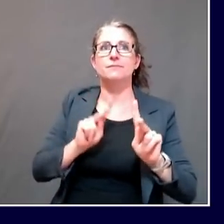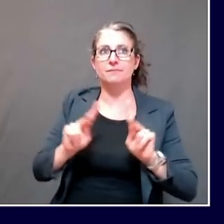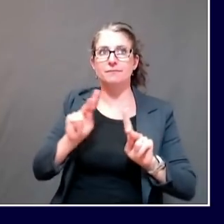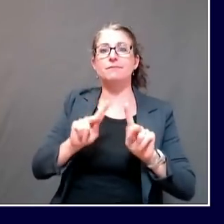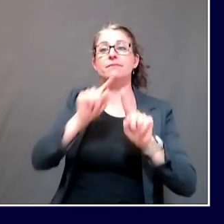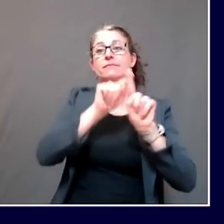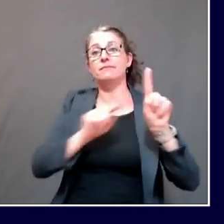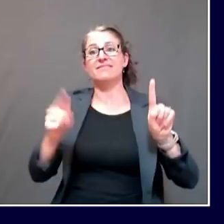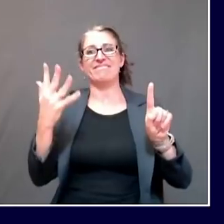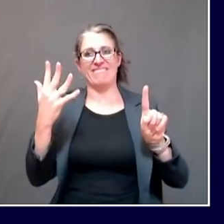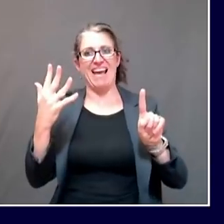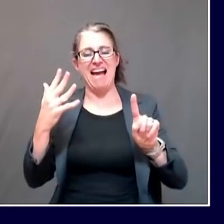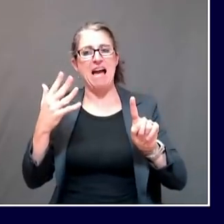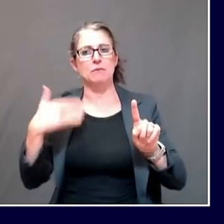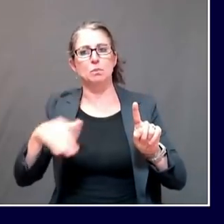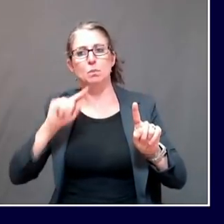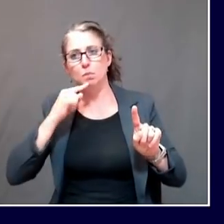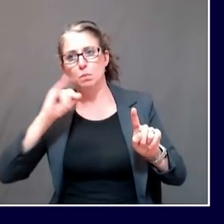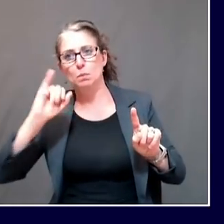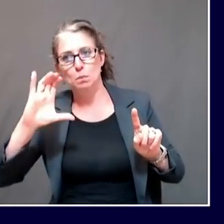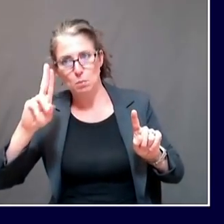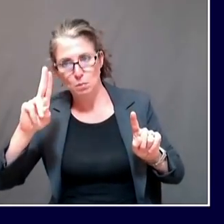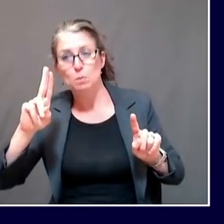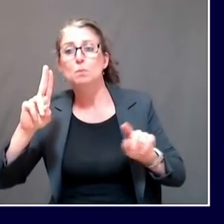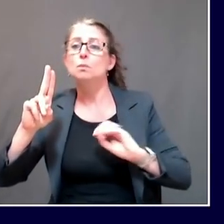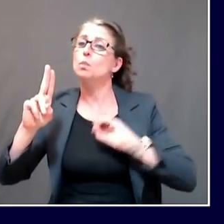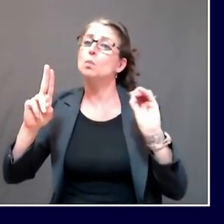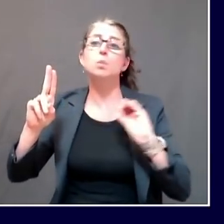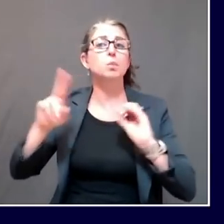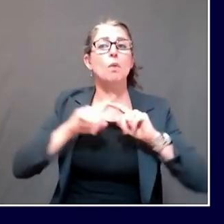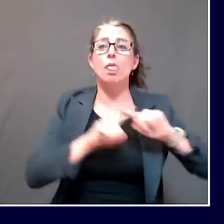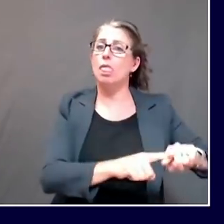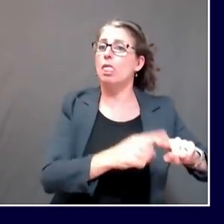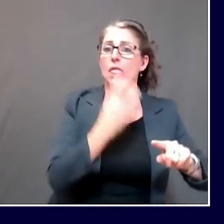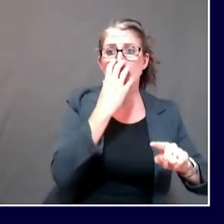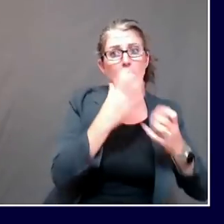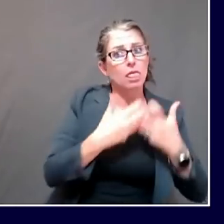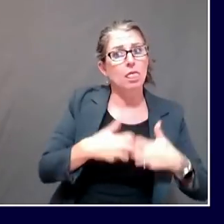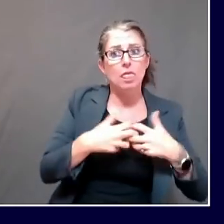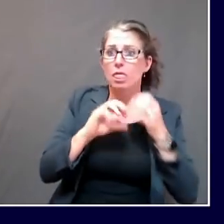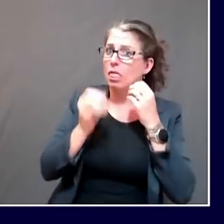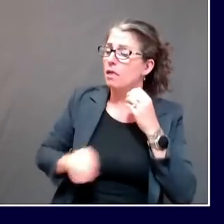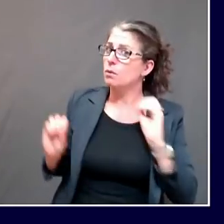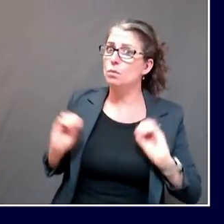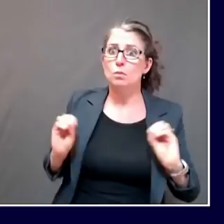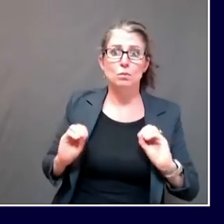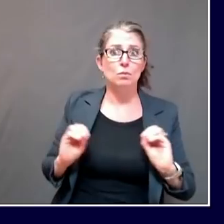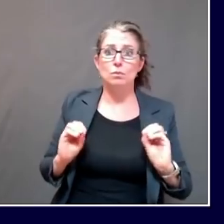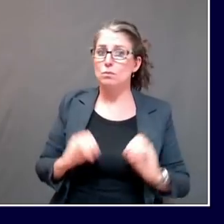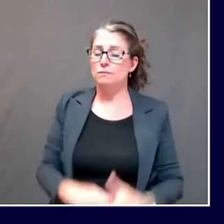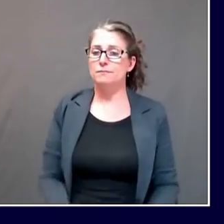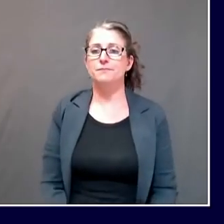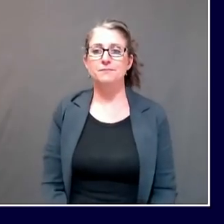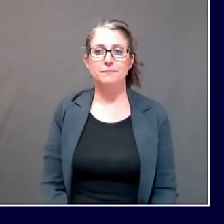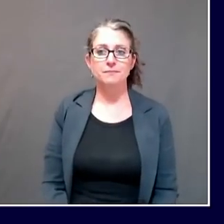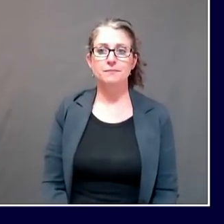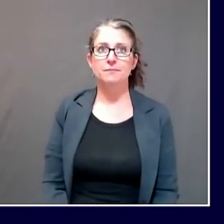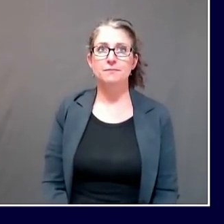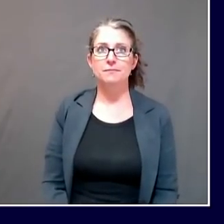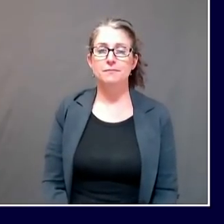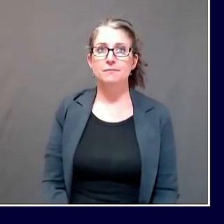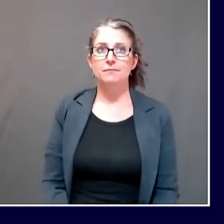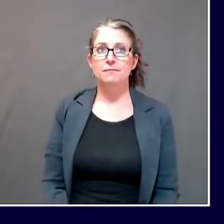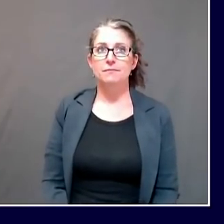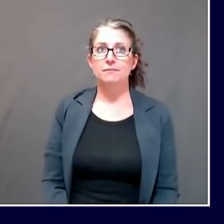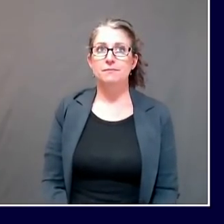the intensive care unit, and none of whom is on a ventilator right now. To put that number in perspective, Maine's hospitalization